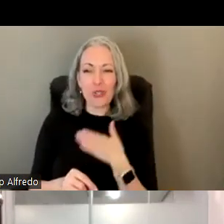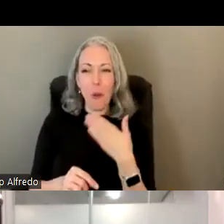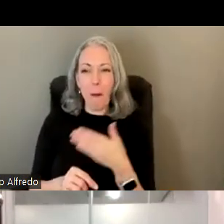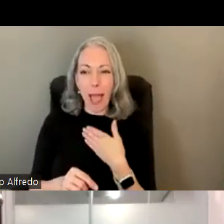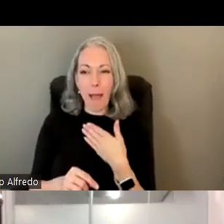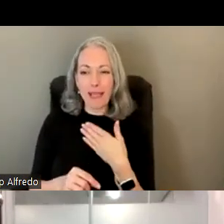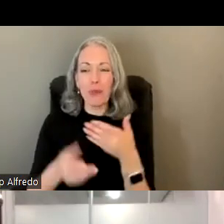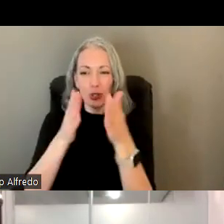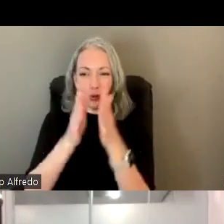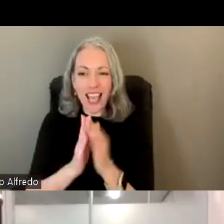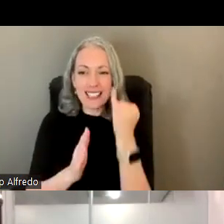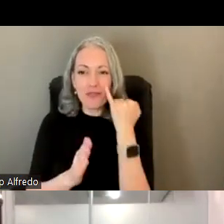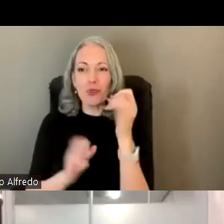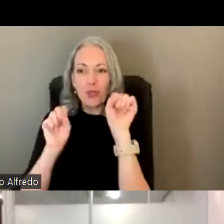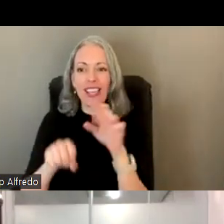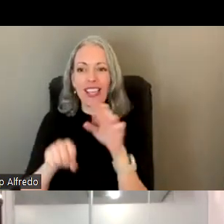talk?